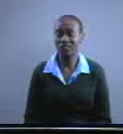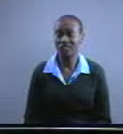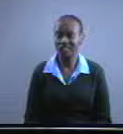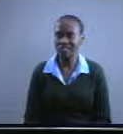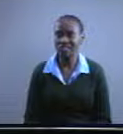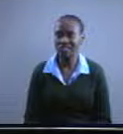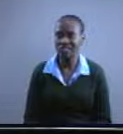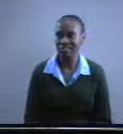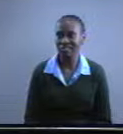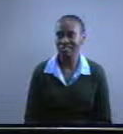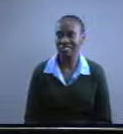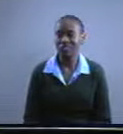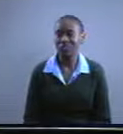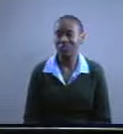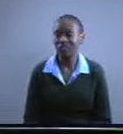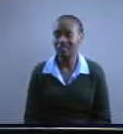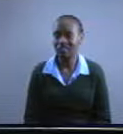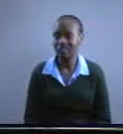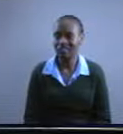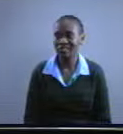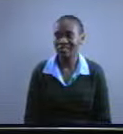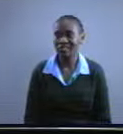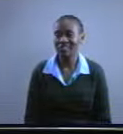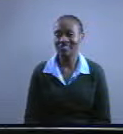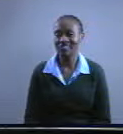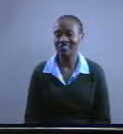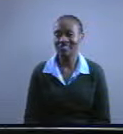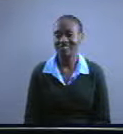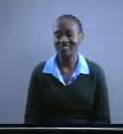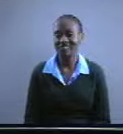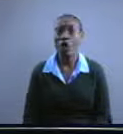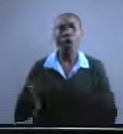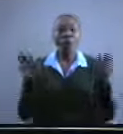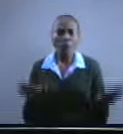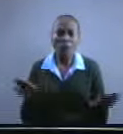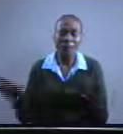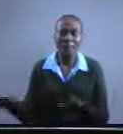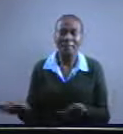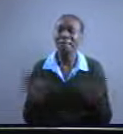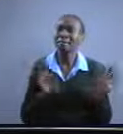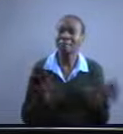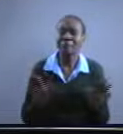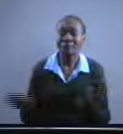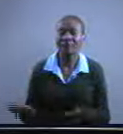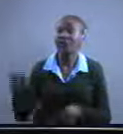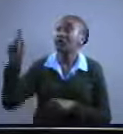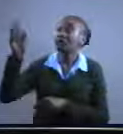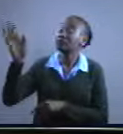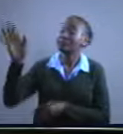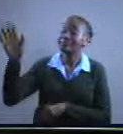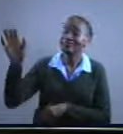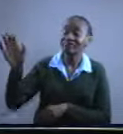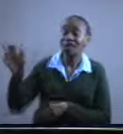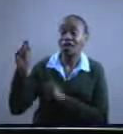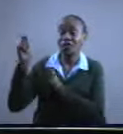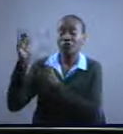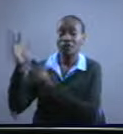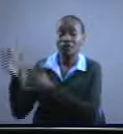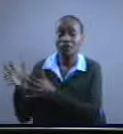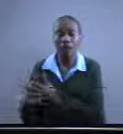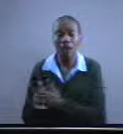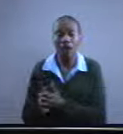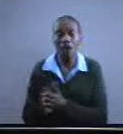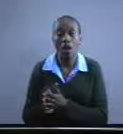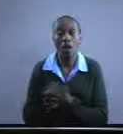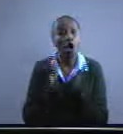And what point are you rising on, sir? Honourable Speaker. Order. Honourable Speaker, it is against the rules